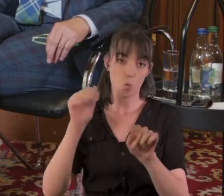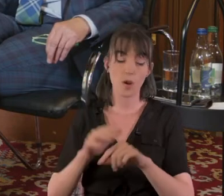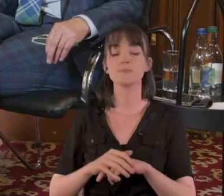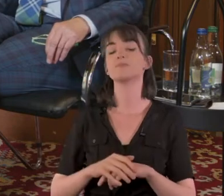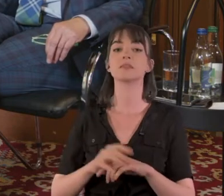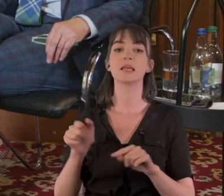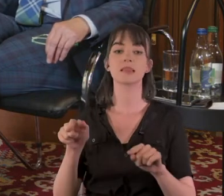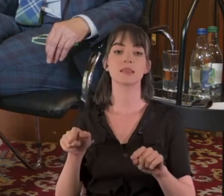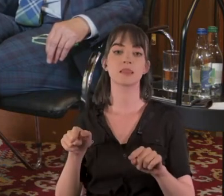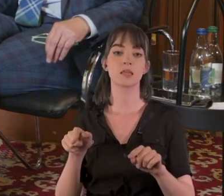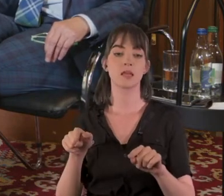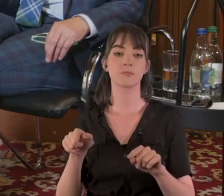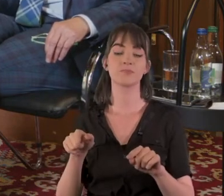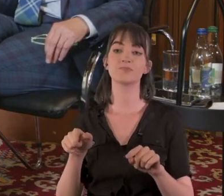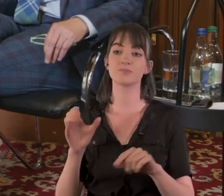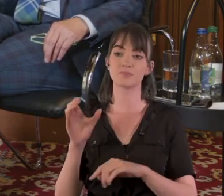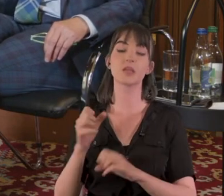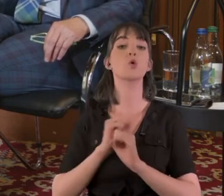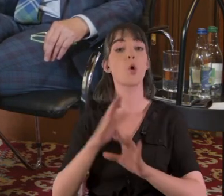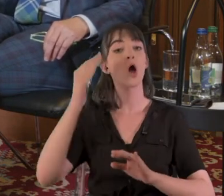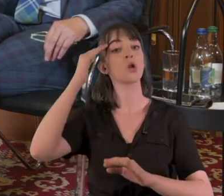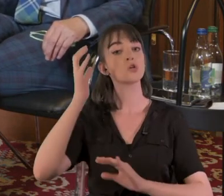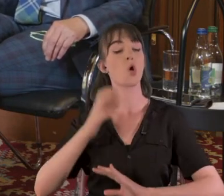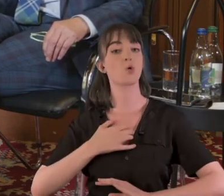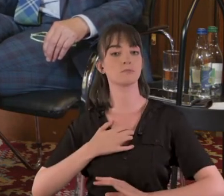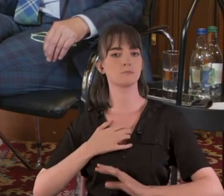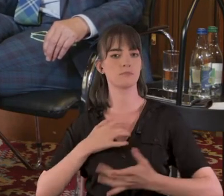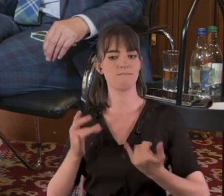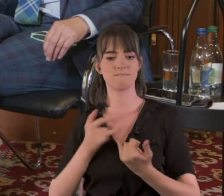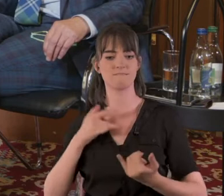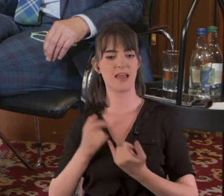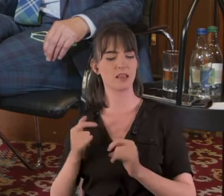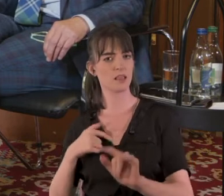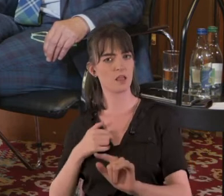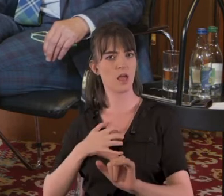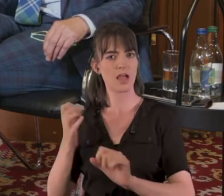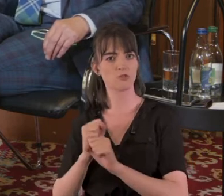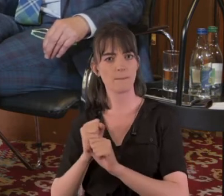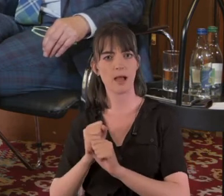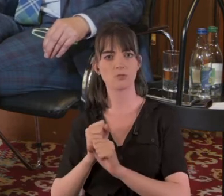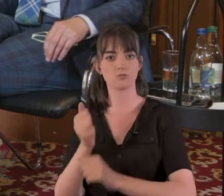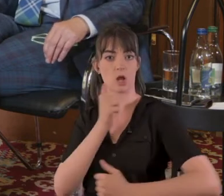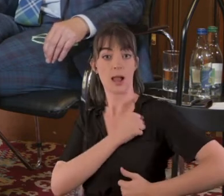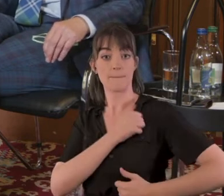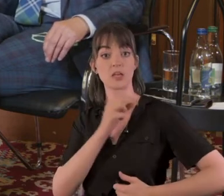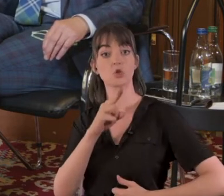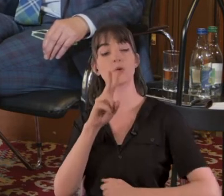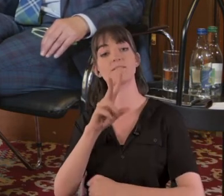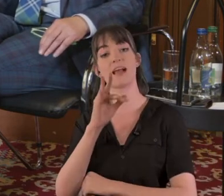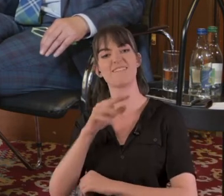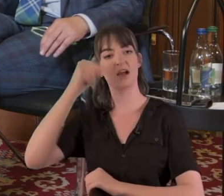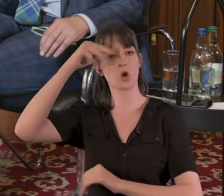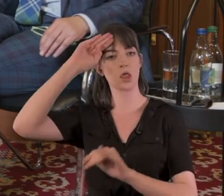over the arming of the UVF in the north, the Conservatives are pretty much